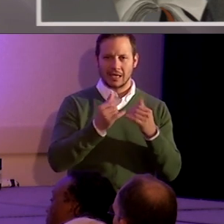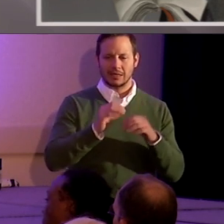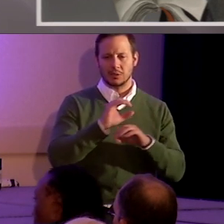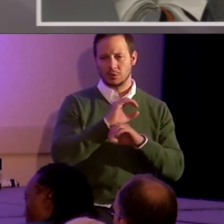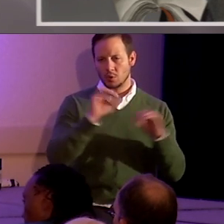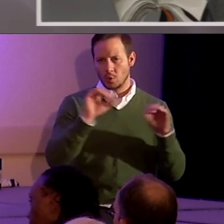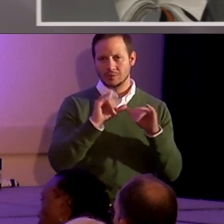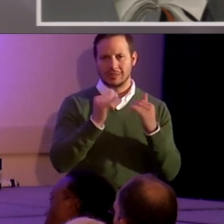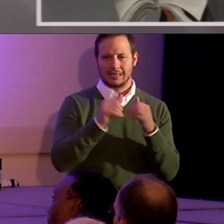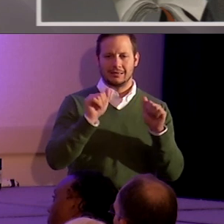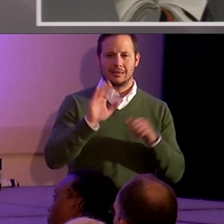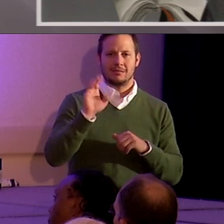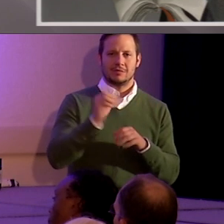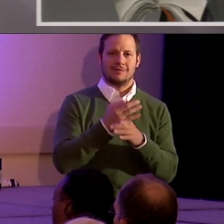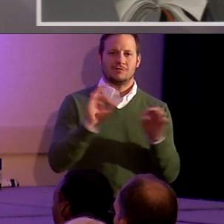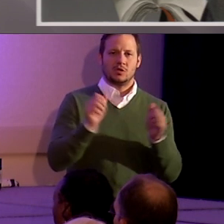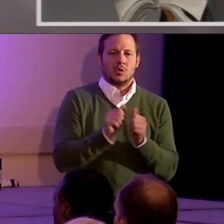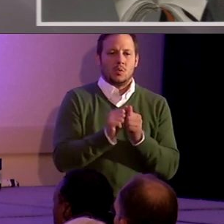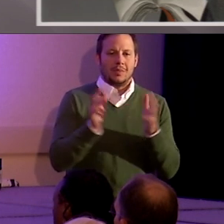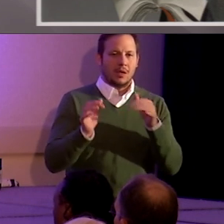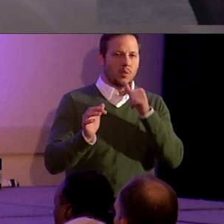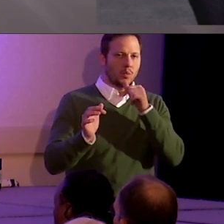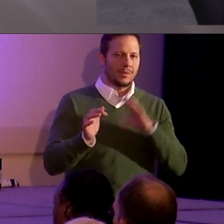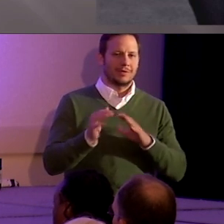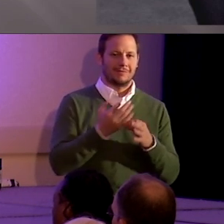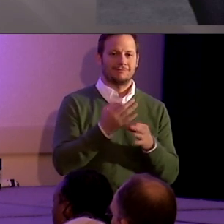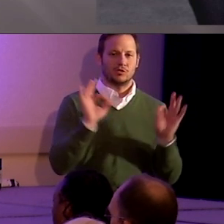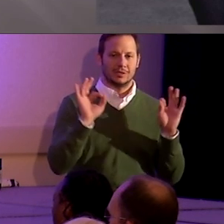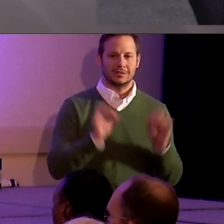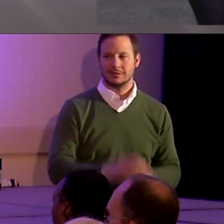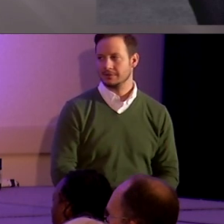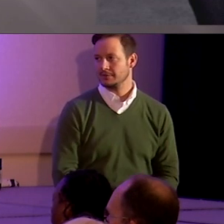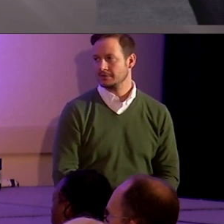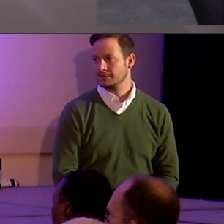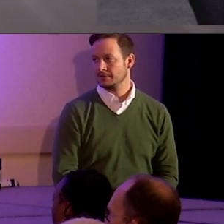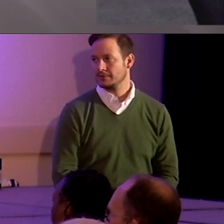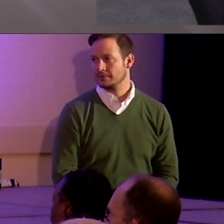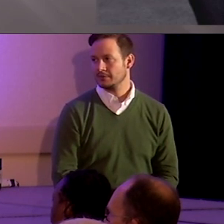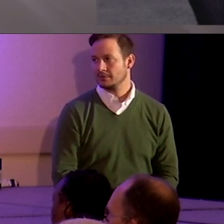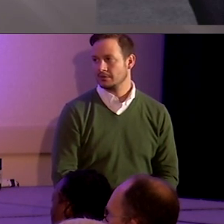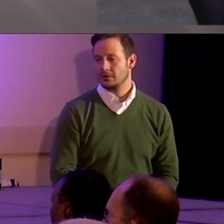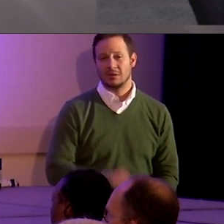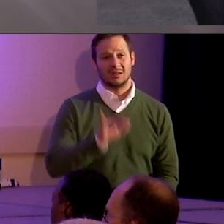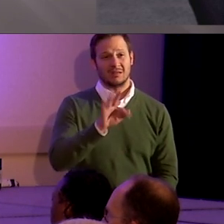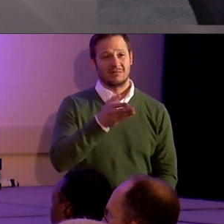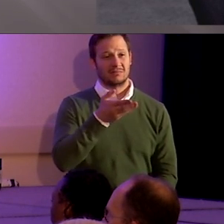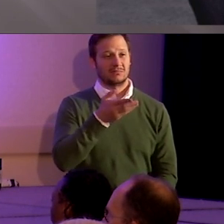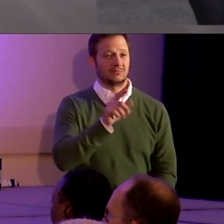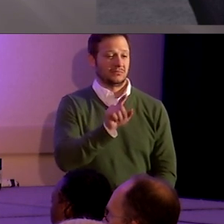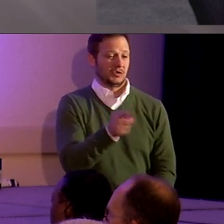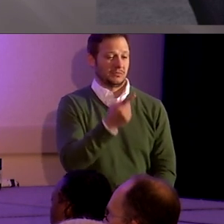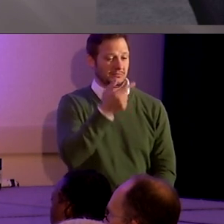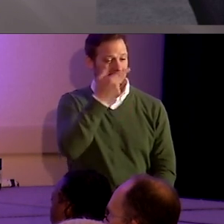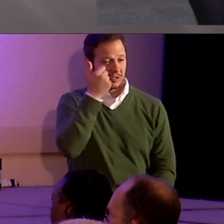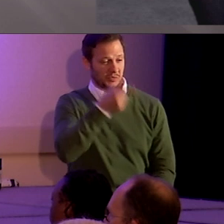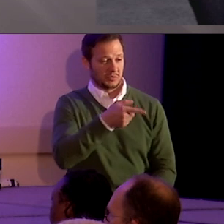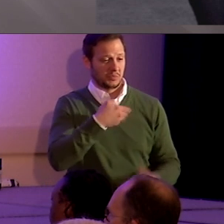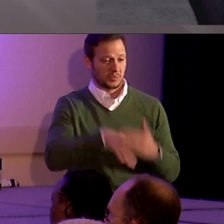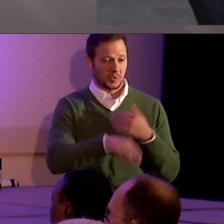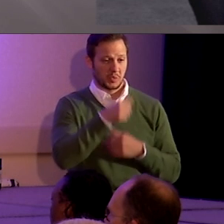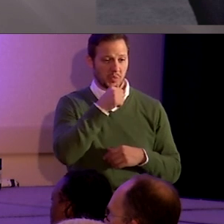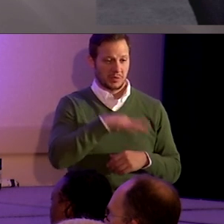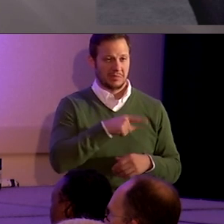No society can be free without women being free. When it is a crime to be a woman under Islam and Islamism,